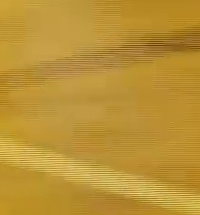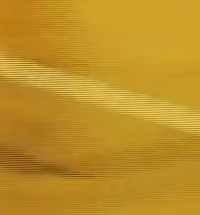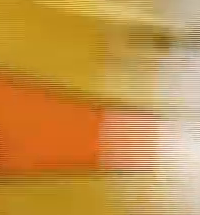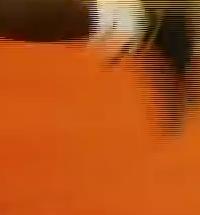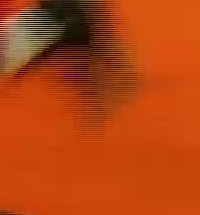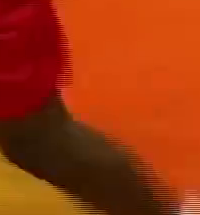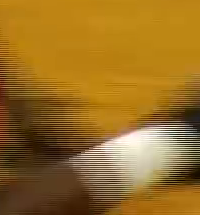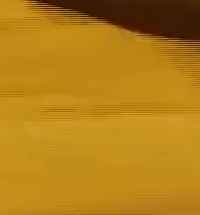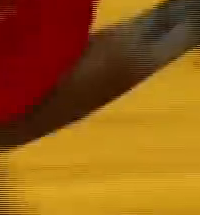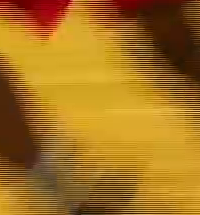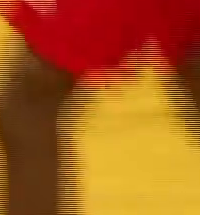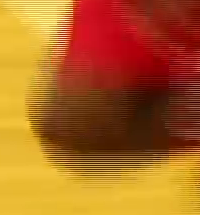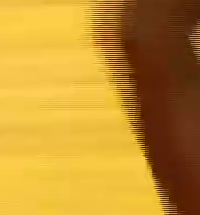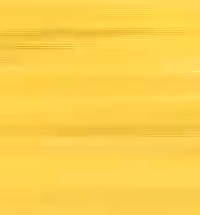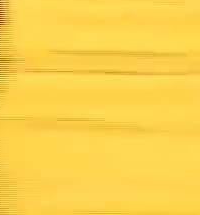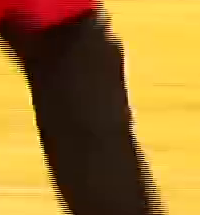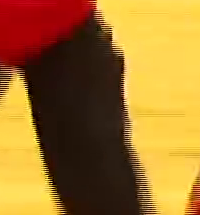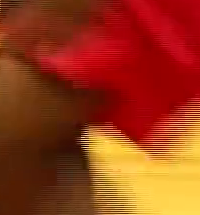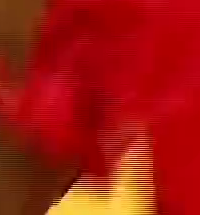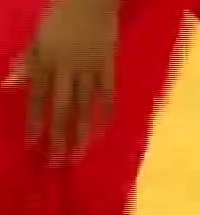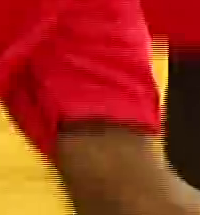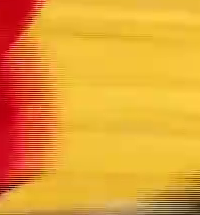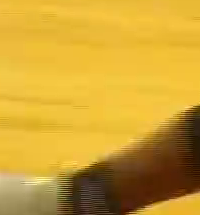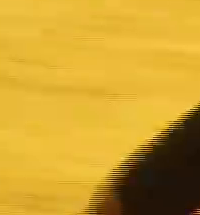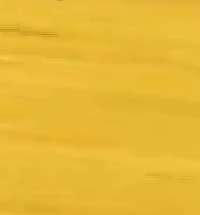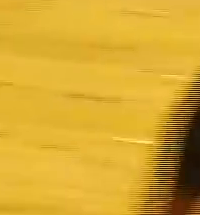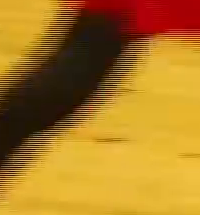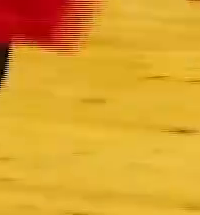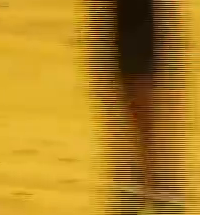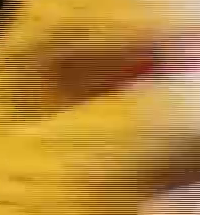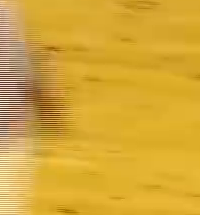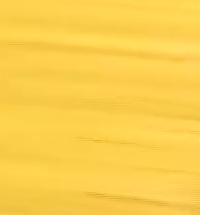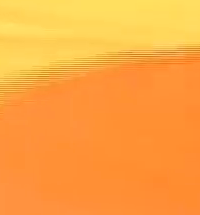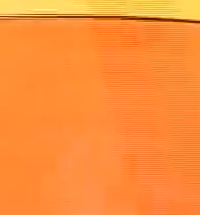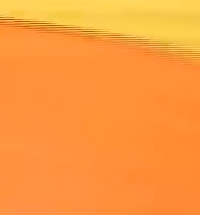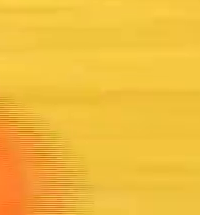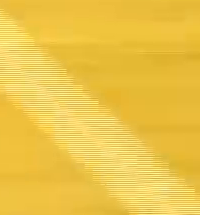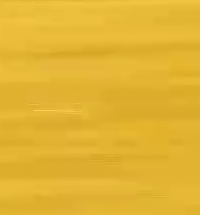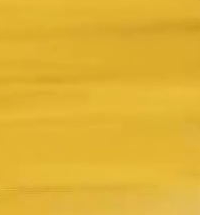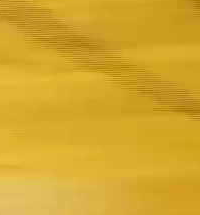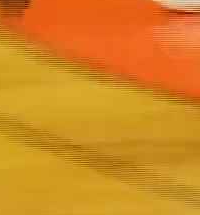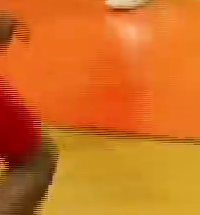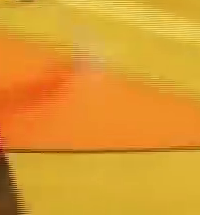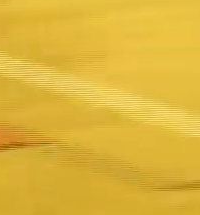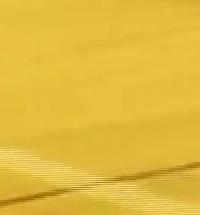floor first against the Queens College Comets. This one ended in favor of the Knights,